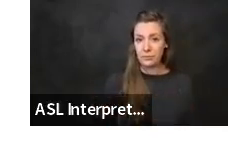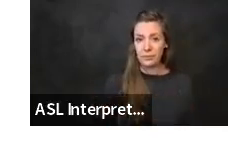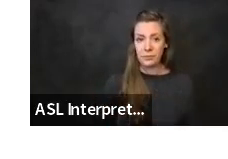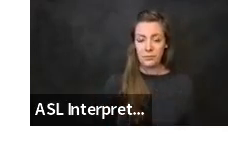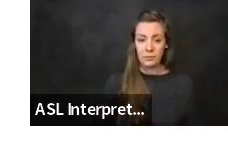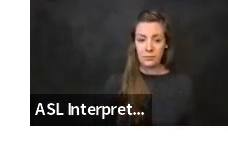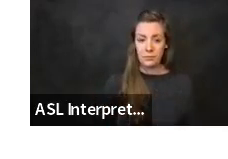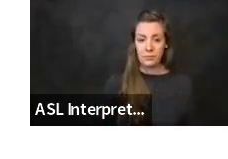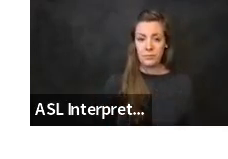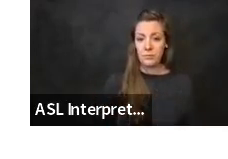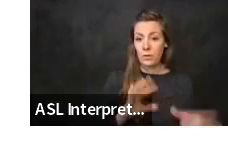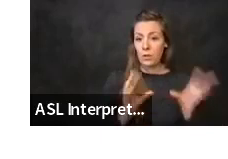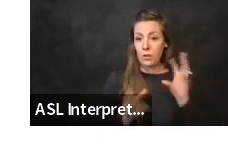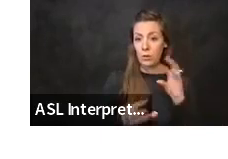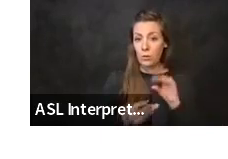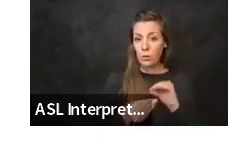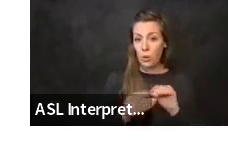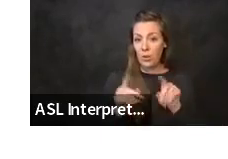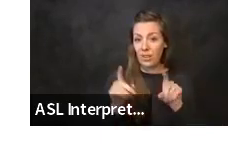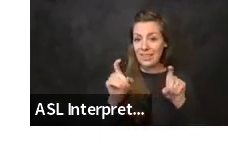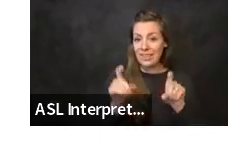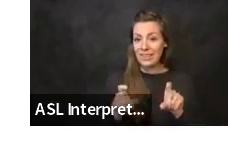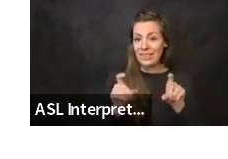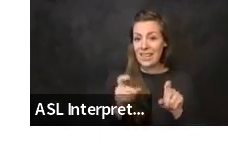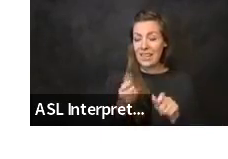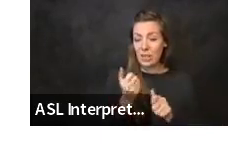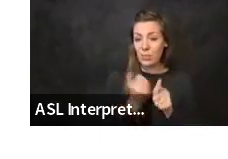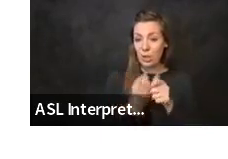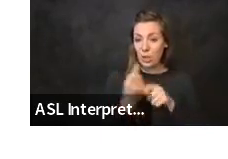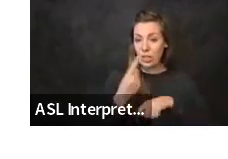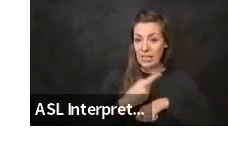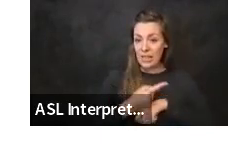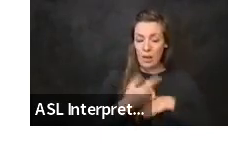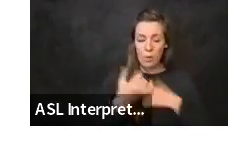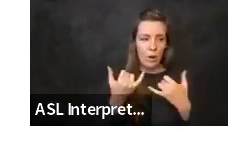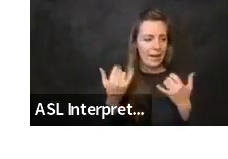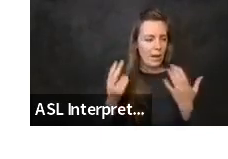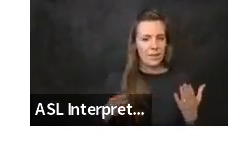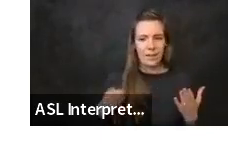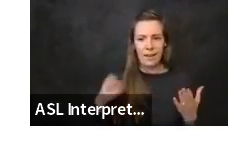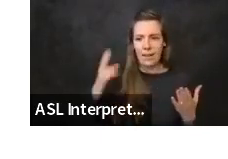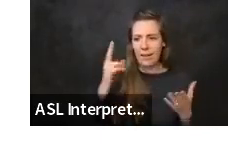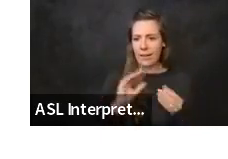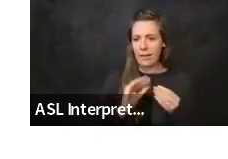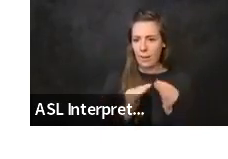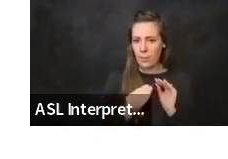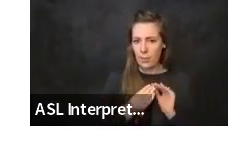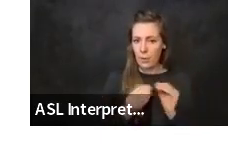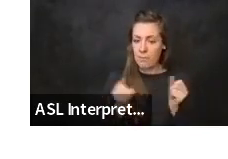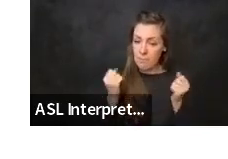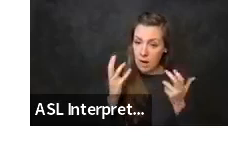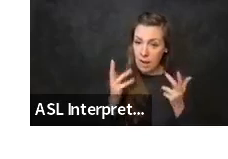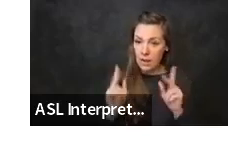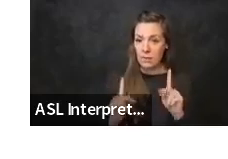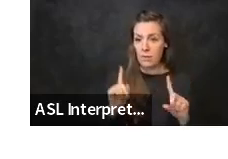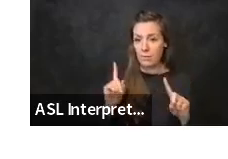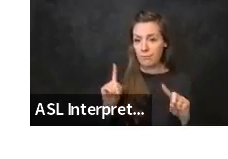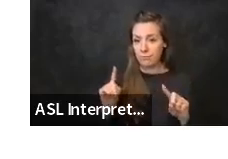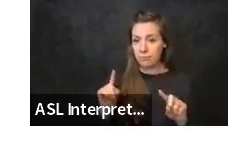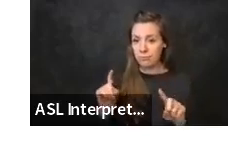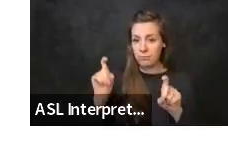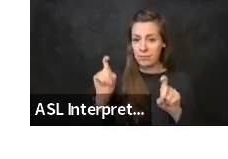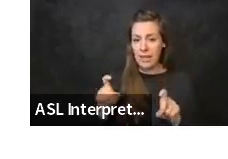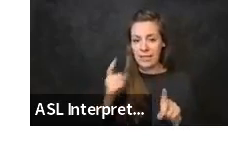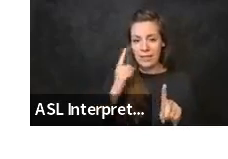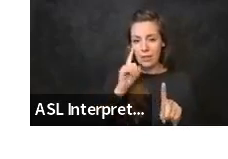Looking at our testing is currently high. And this is just looking at PCR